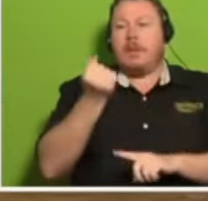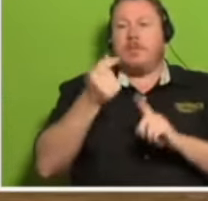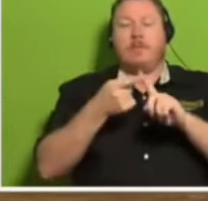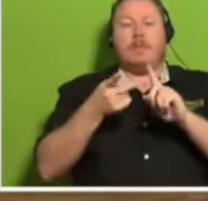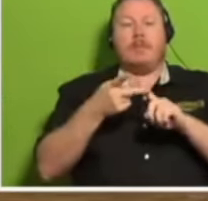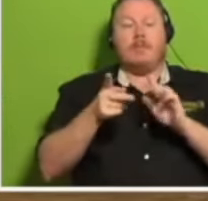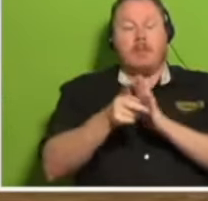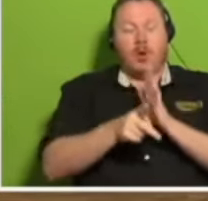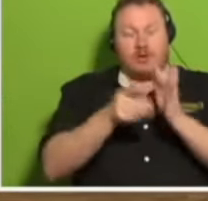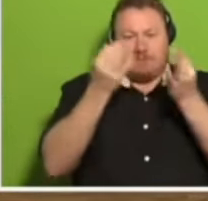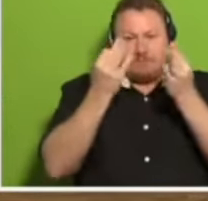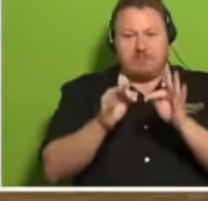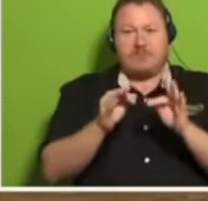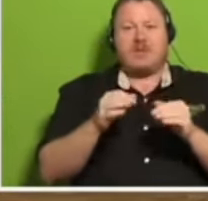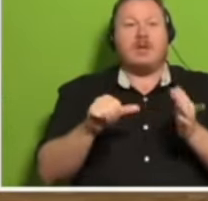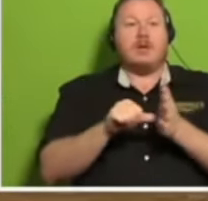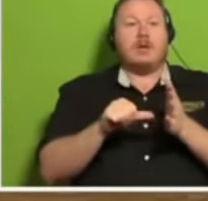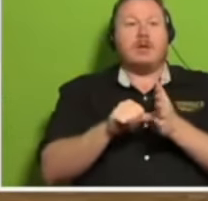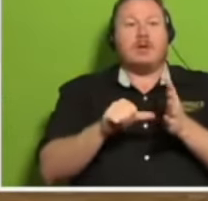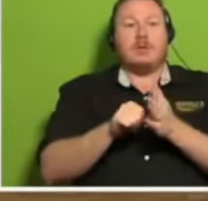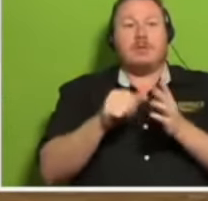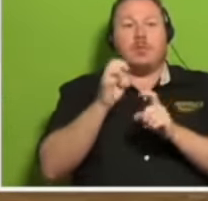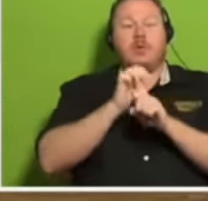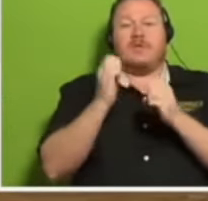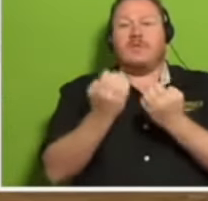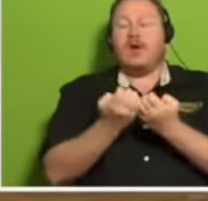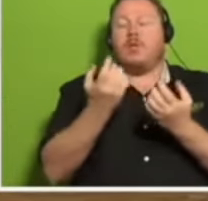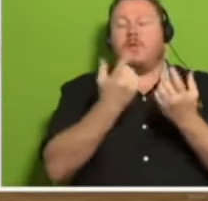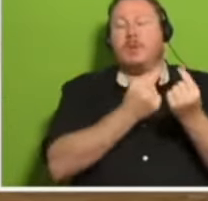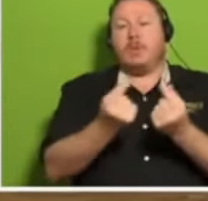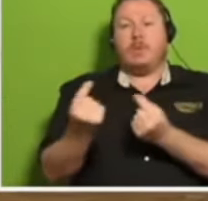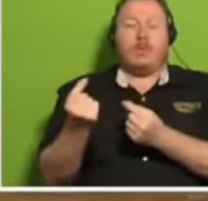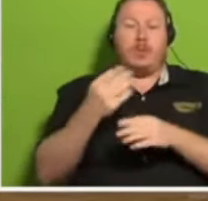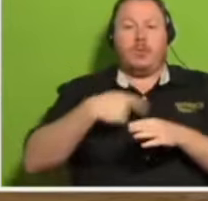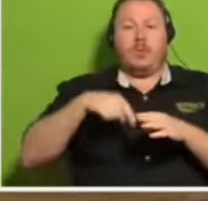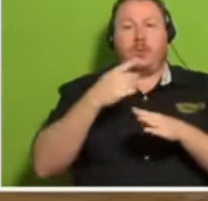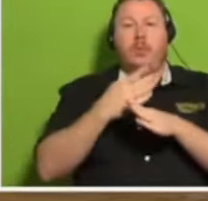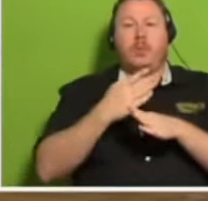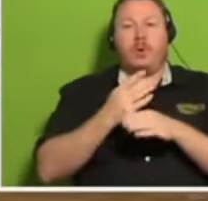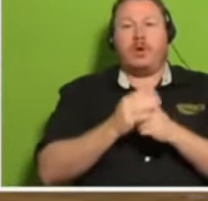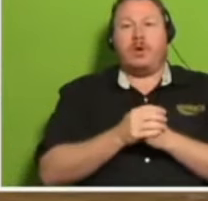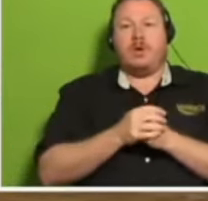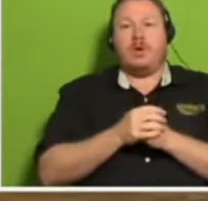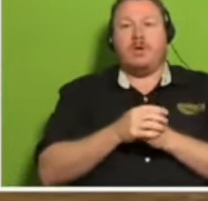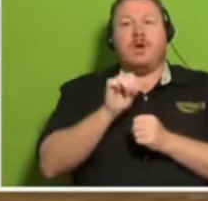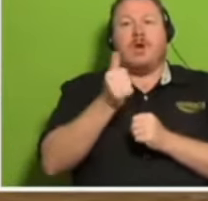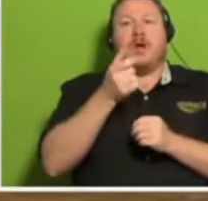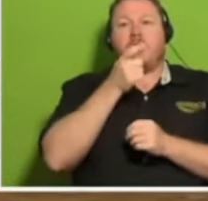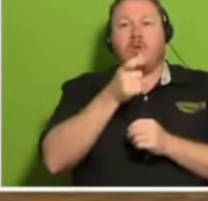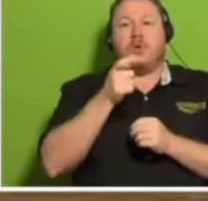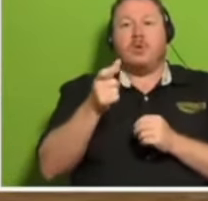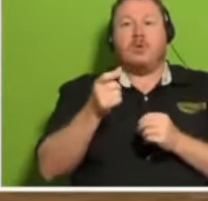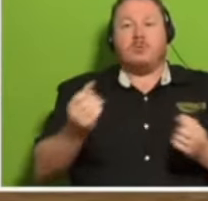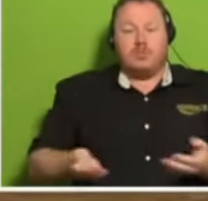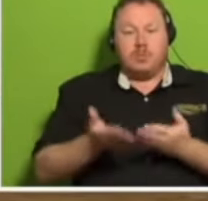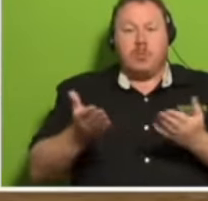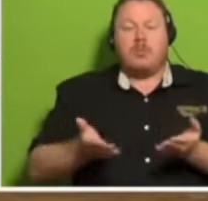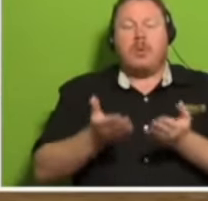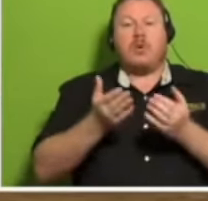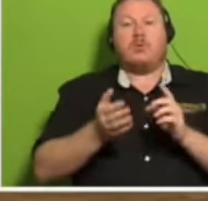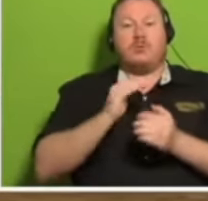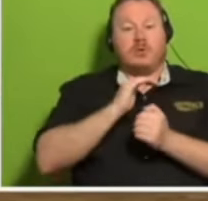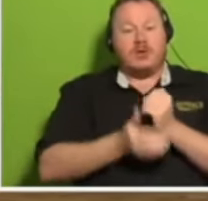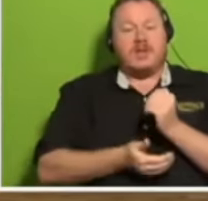certainty become the cornerstone of the environment we create. In other words, that we promote and protect the soundness